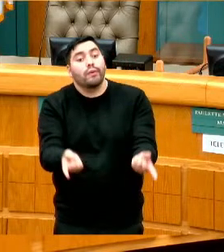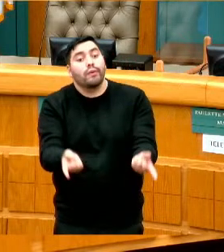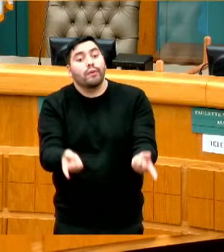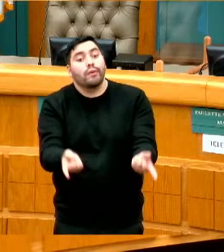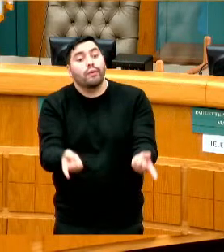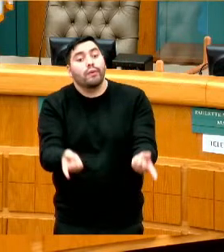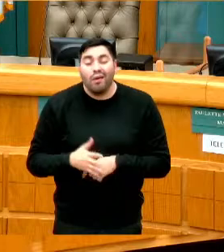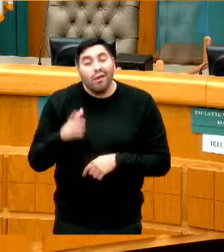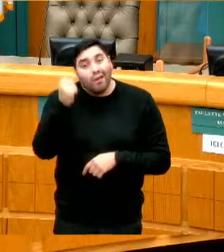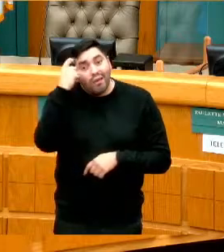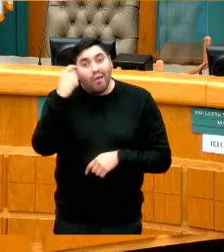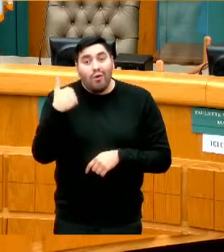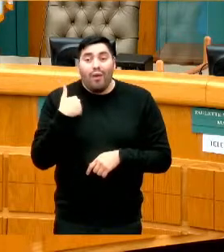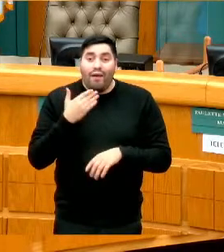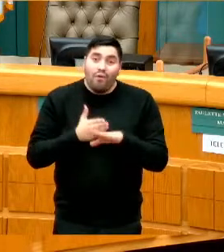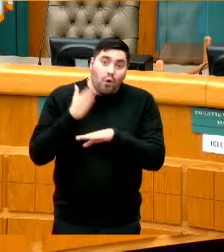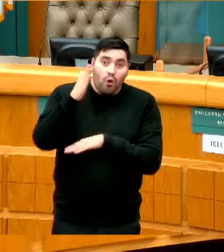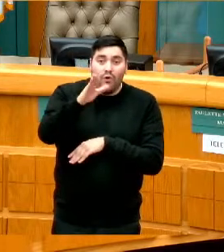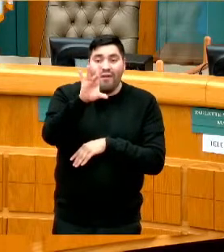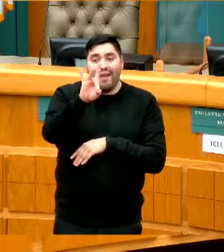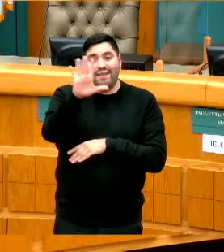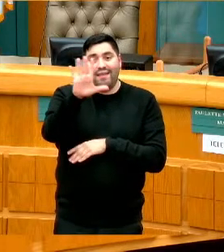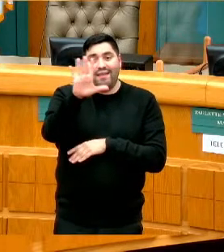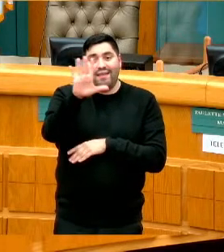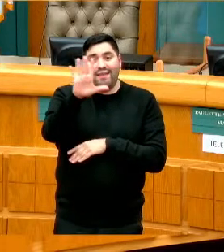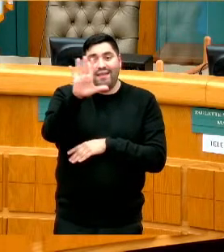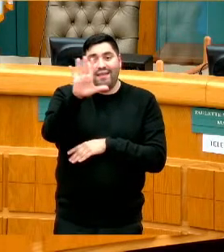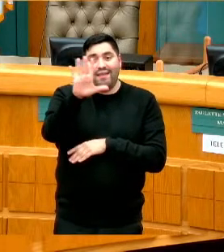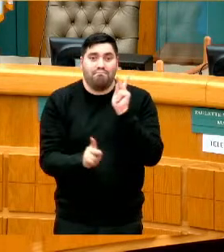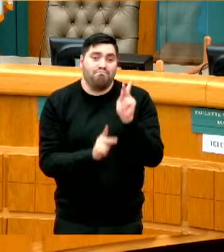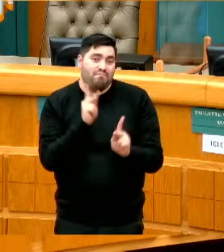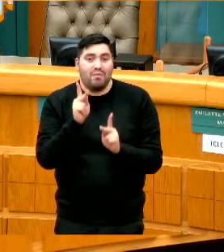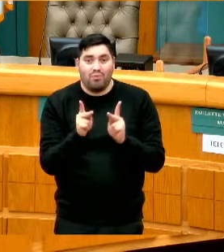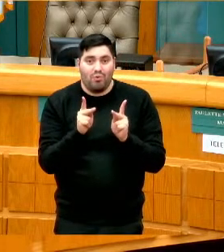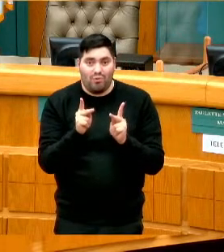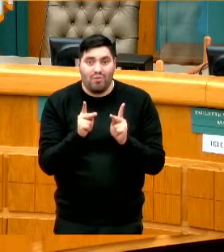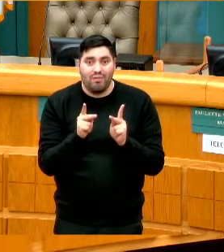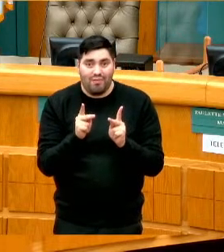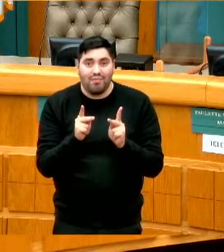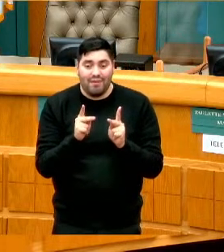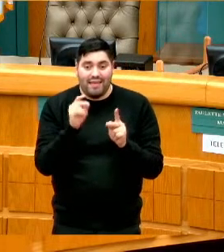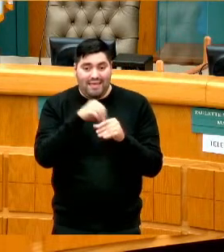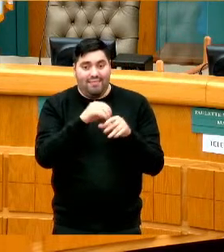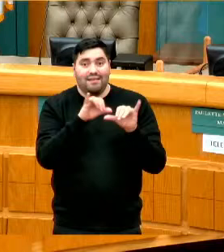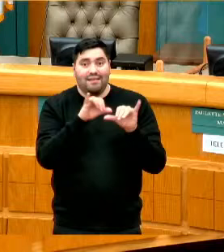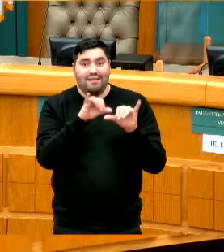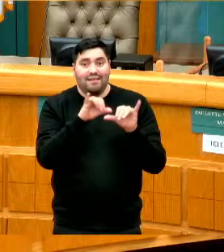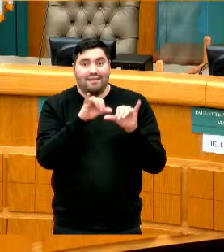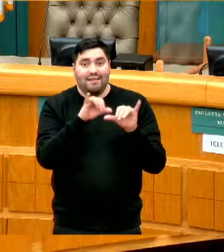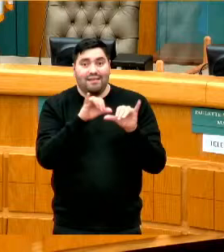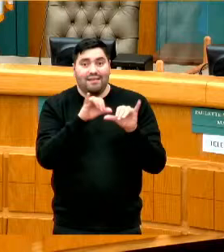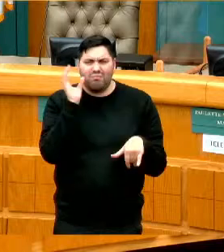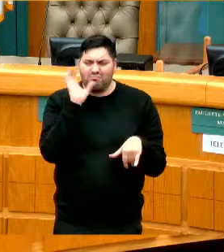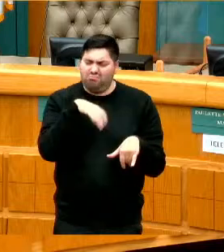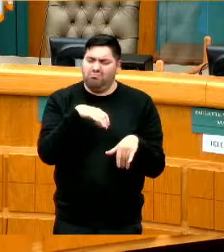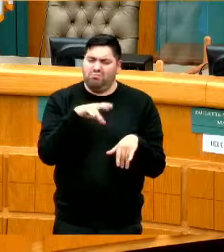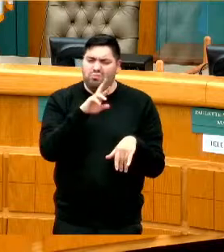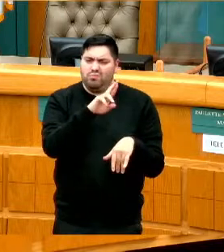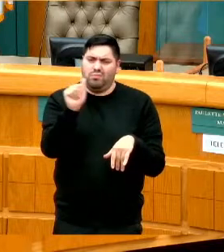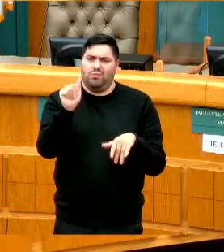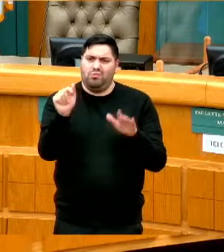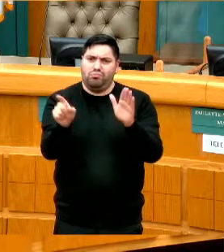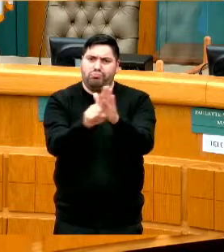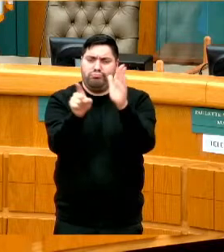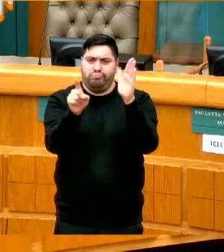have over 85,000 people in our health district Luminaire system. So again, if you receive a strange reverse alert